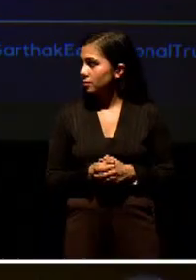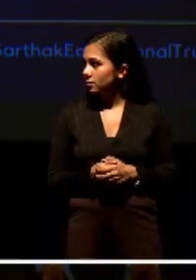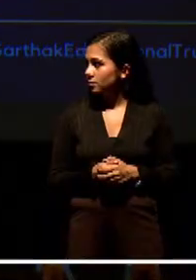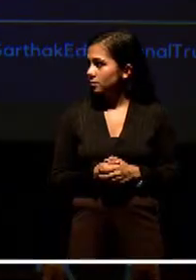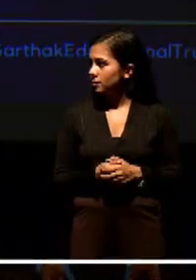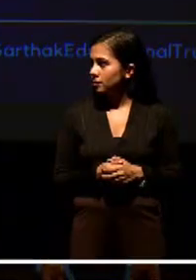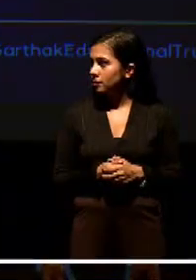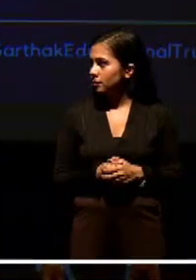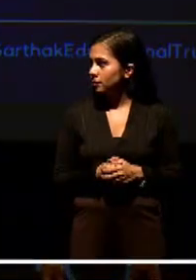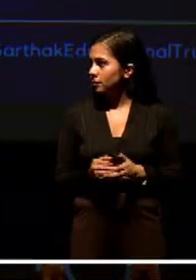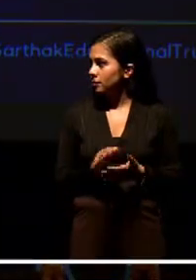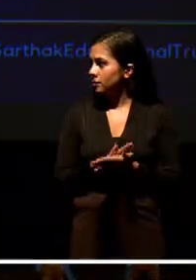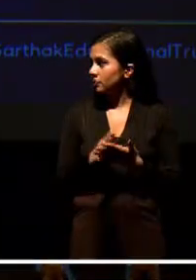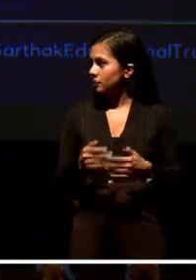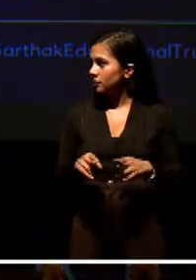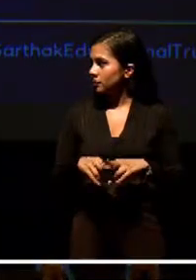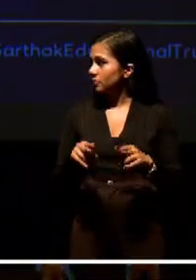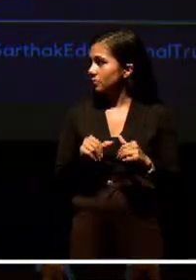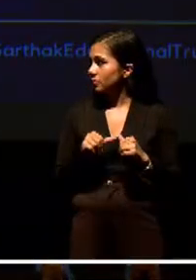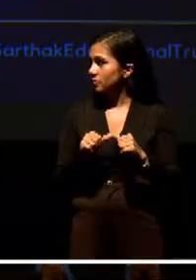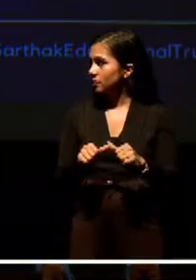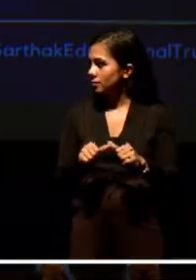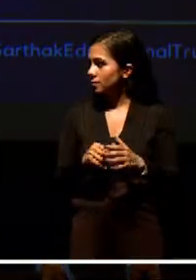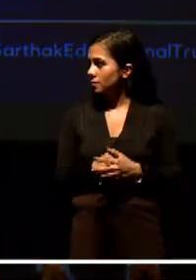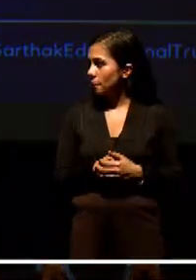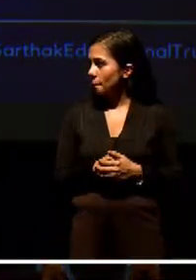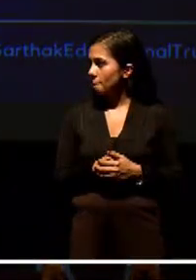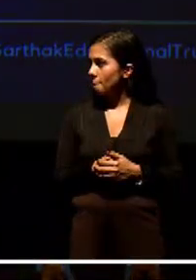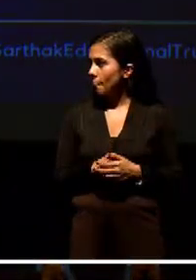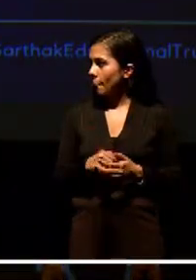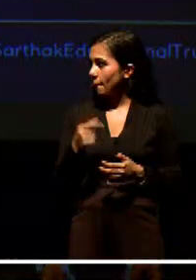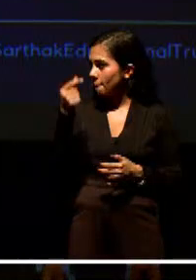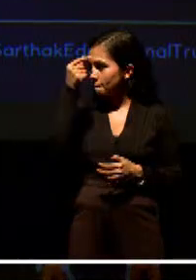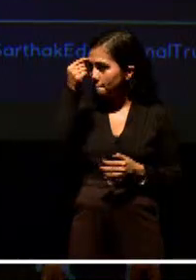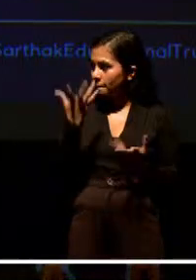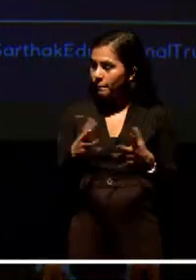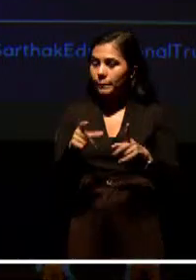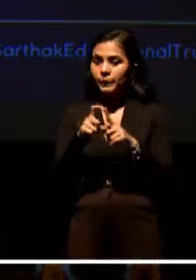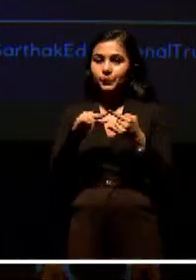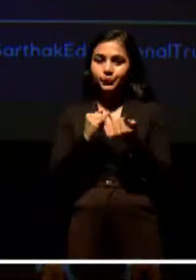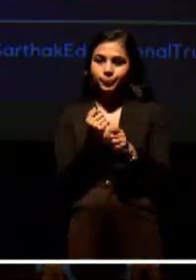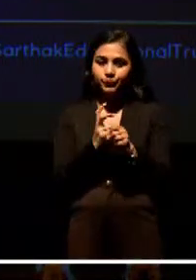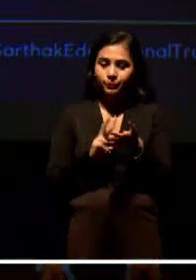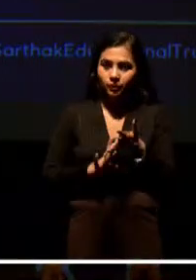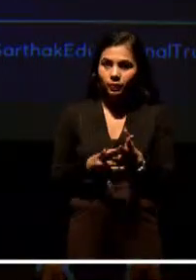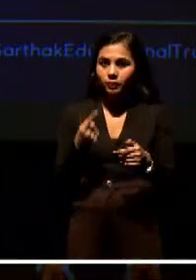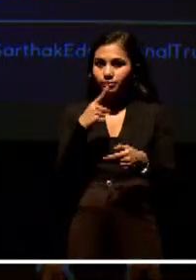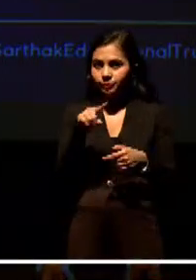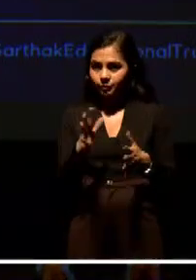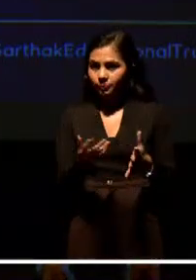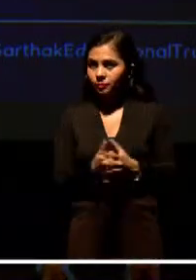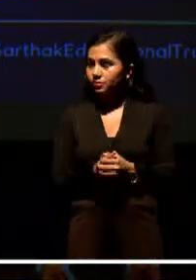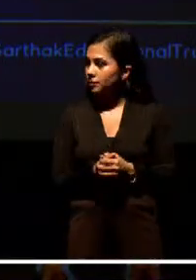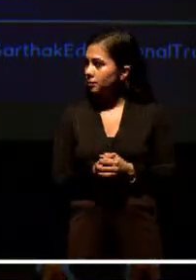Such a complete answer. We start with identifying the problem correctly, and then design has to be correct.